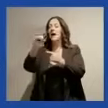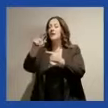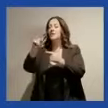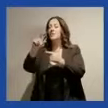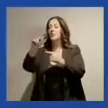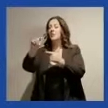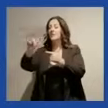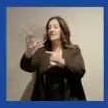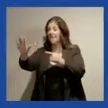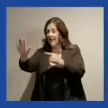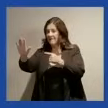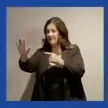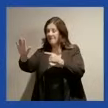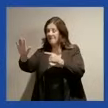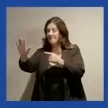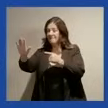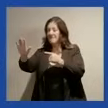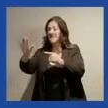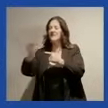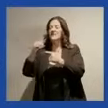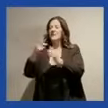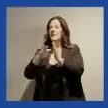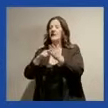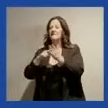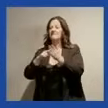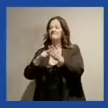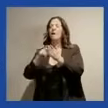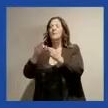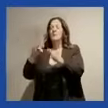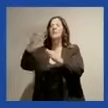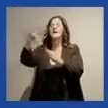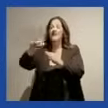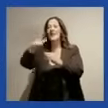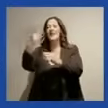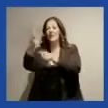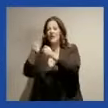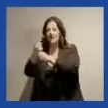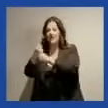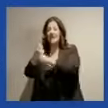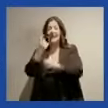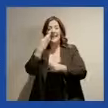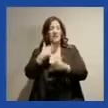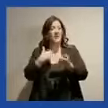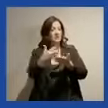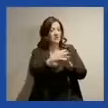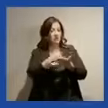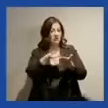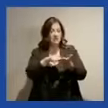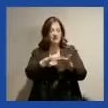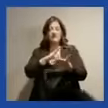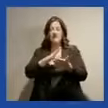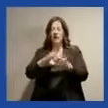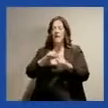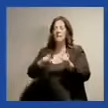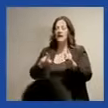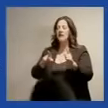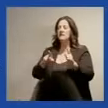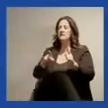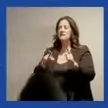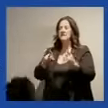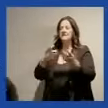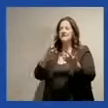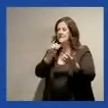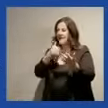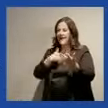2025. And we want to delay it 2 years. If the resources present themselves, this would be a top priority to put back in, and we would